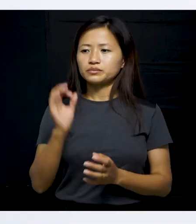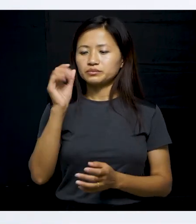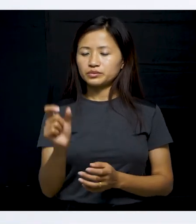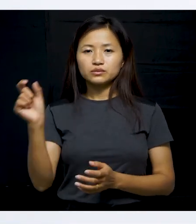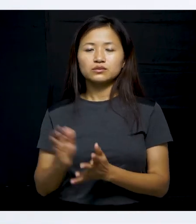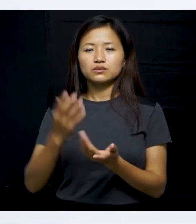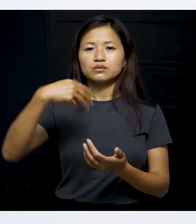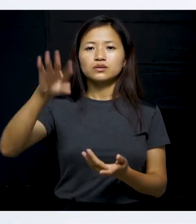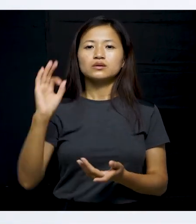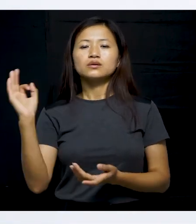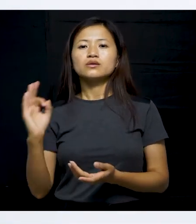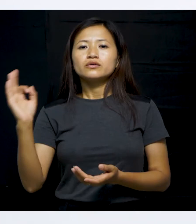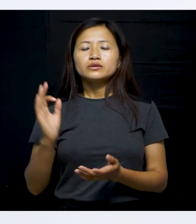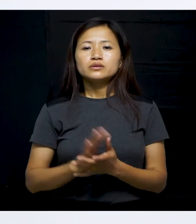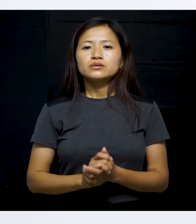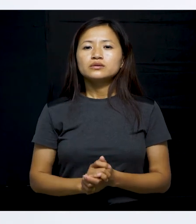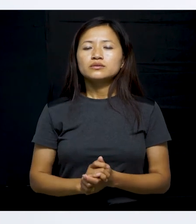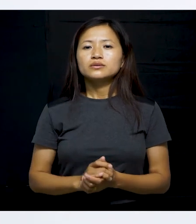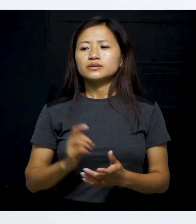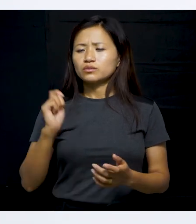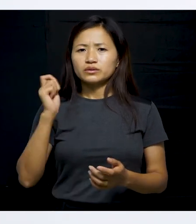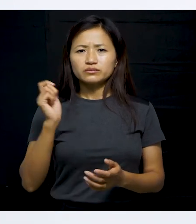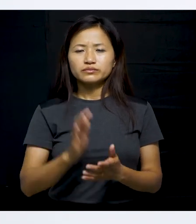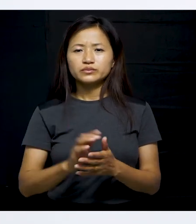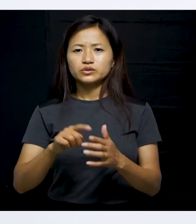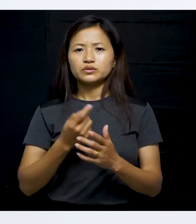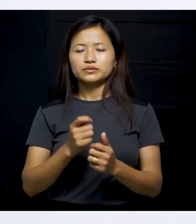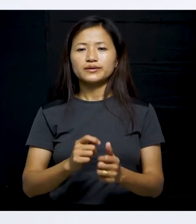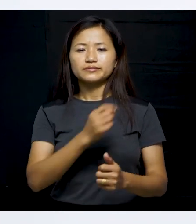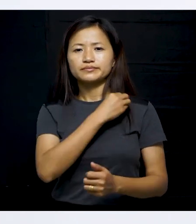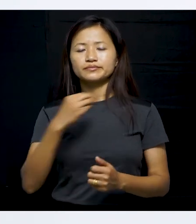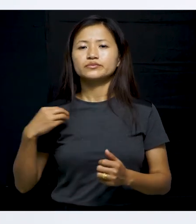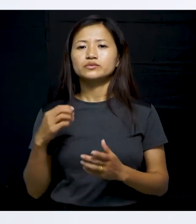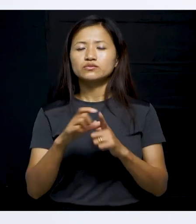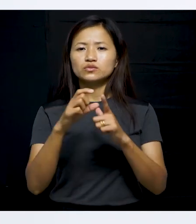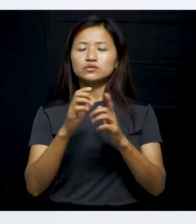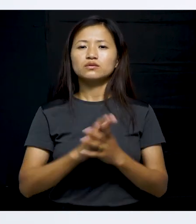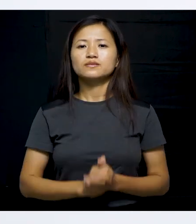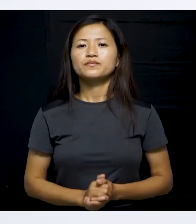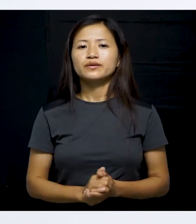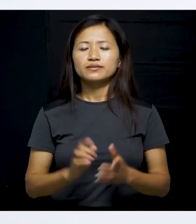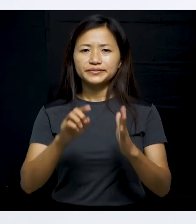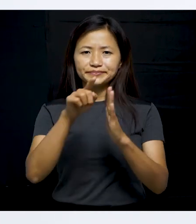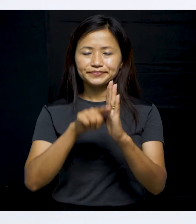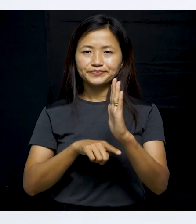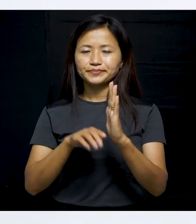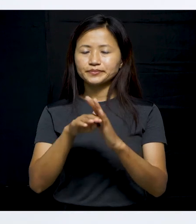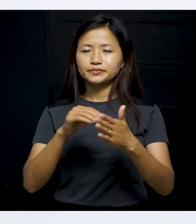go for other high white collar jobs, that is doctorate, engineers, right? So based on